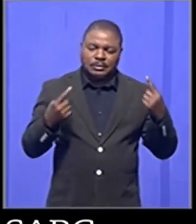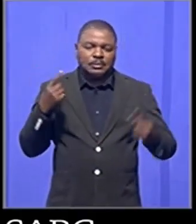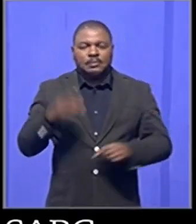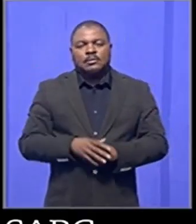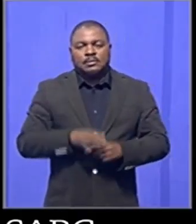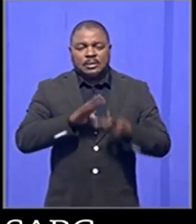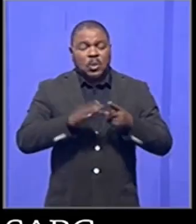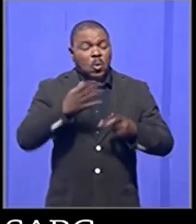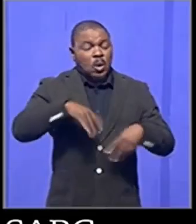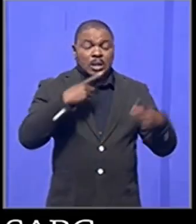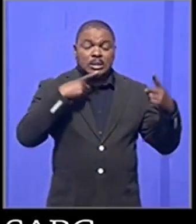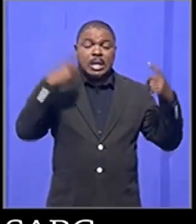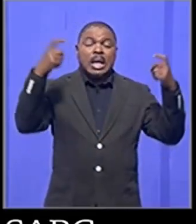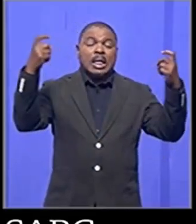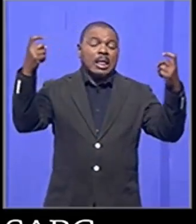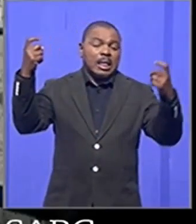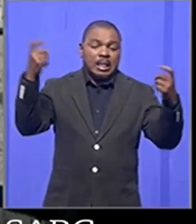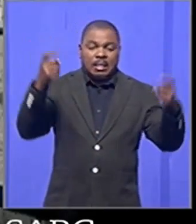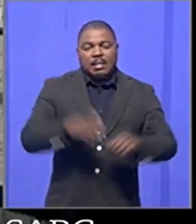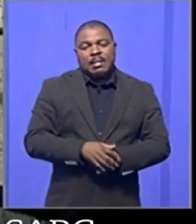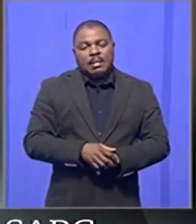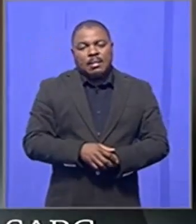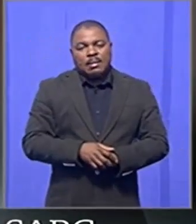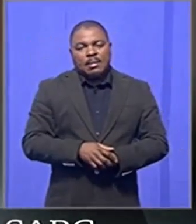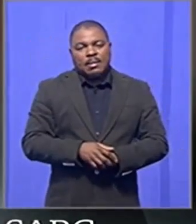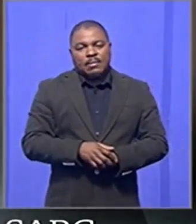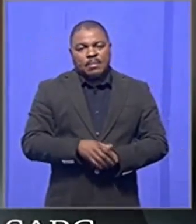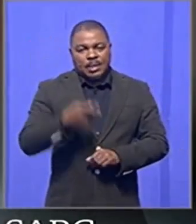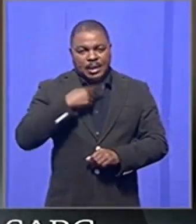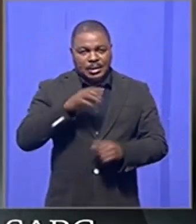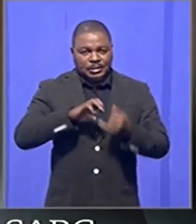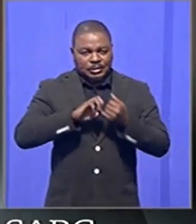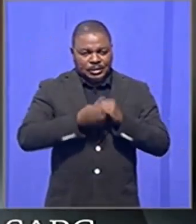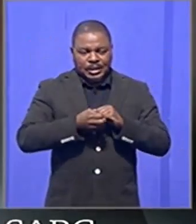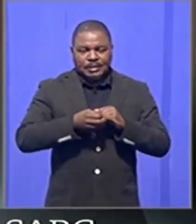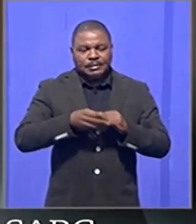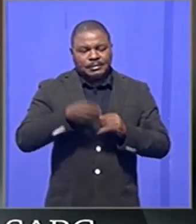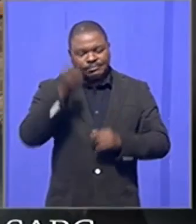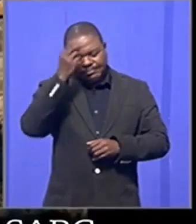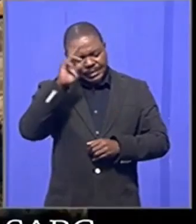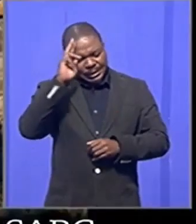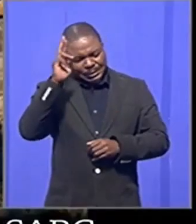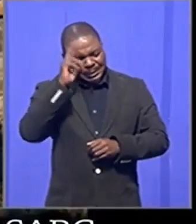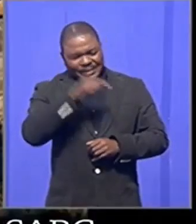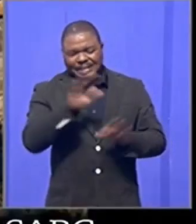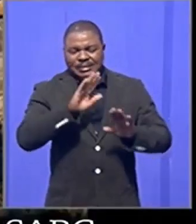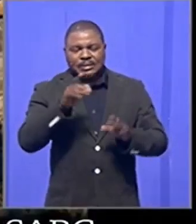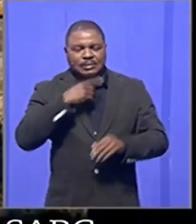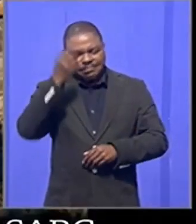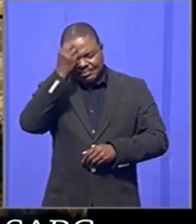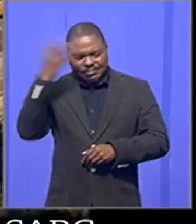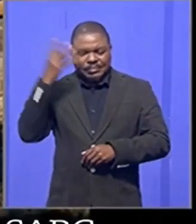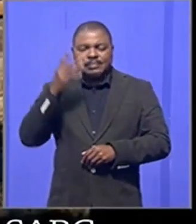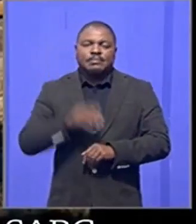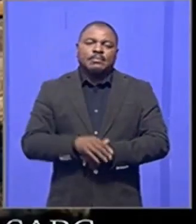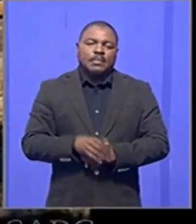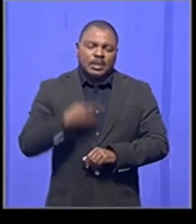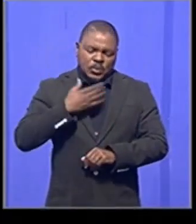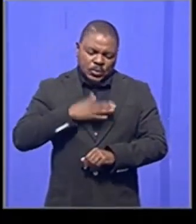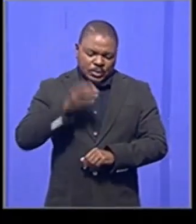all screamed and fell. I try not to remember what happened, not to remember what happened.